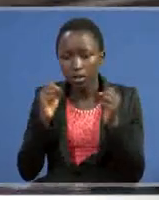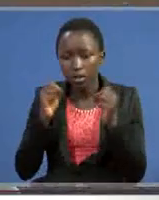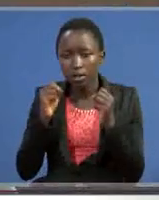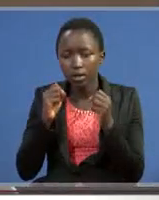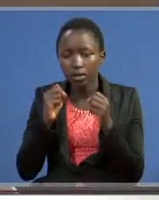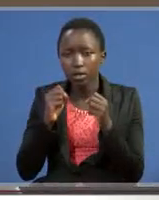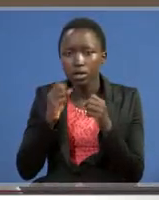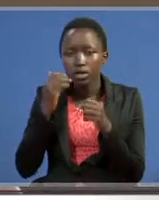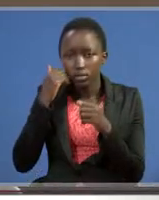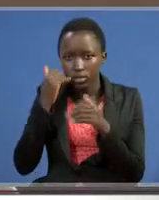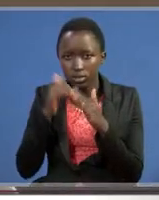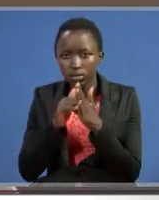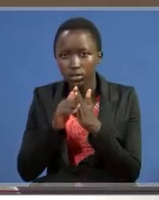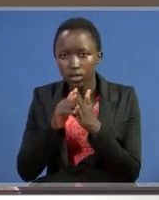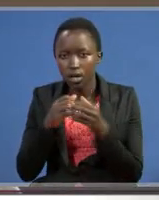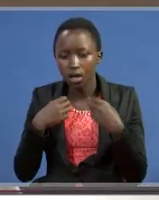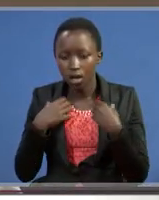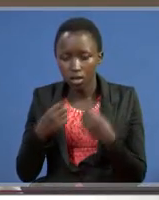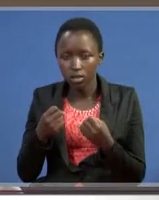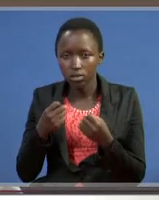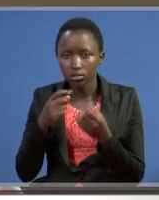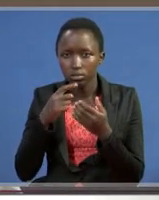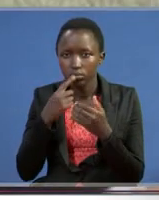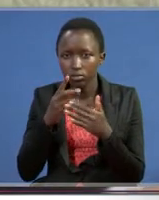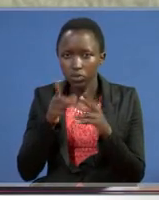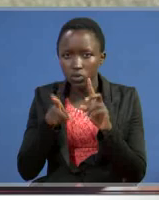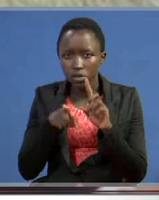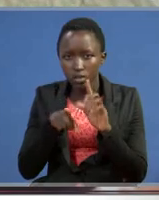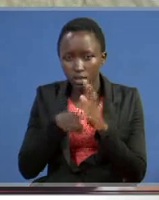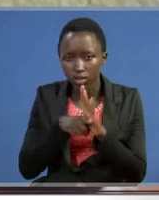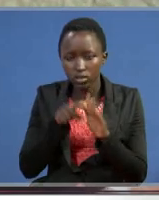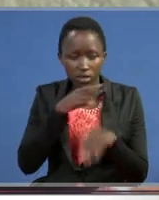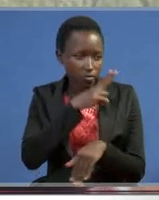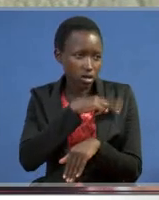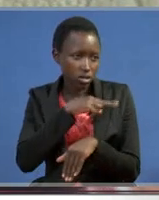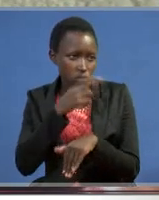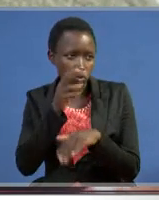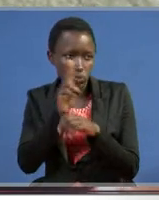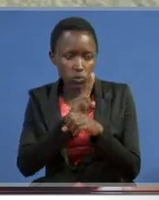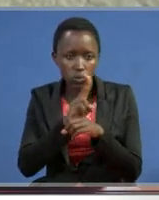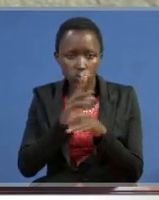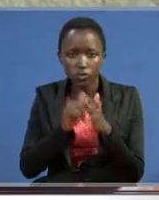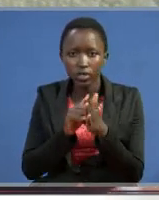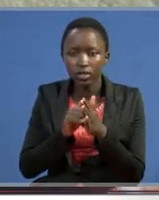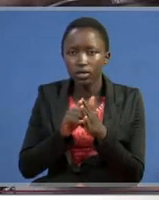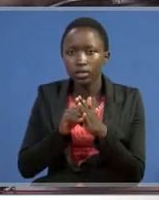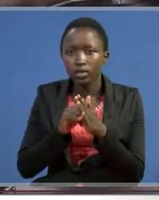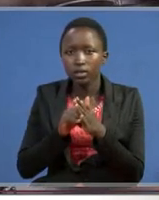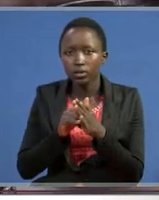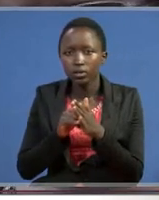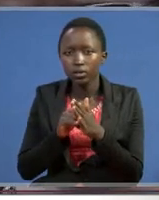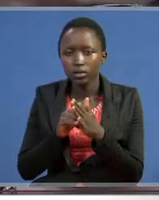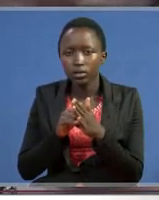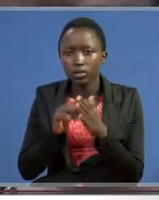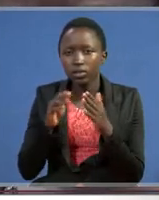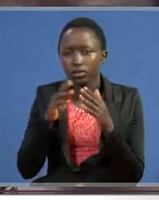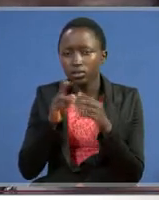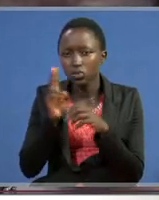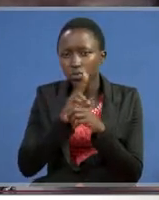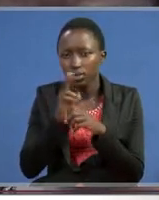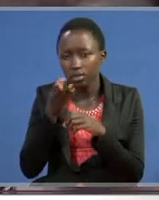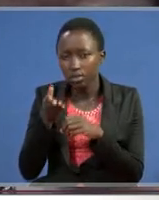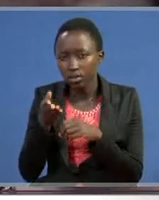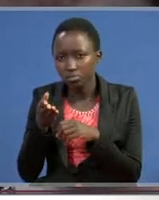health officials have previously attributed piece to a negative attitude towards the use of mosquito nets the net use within the